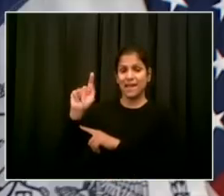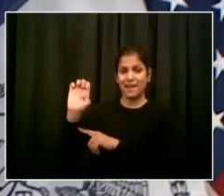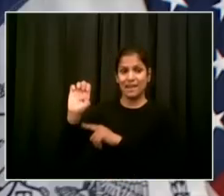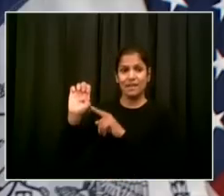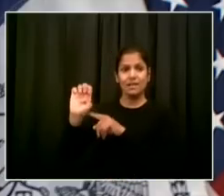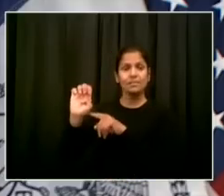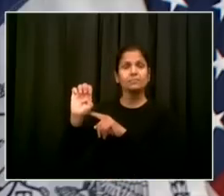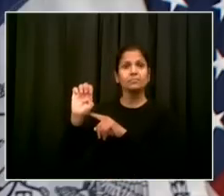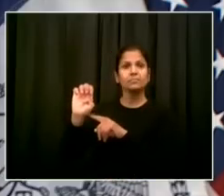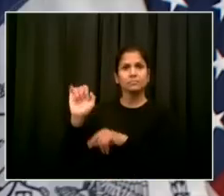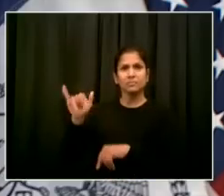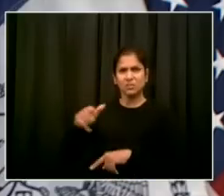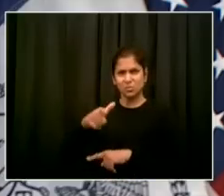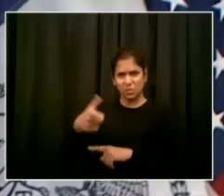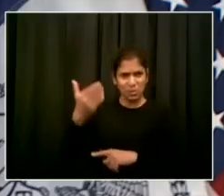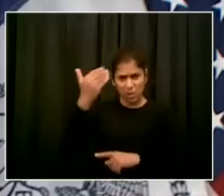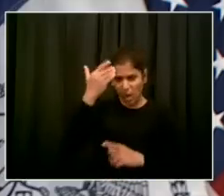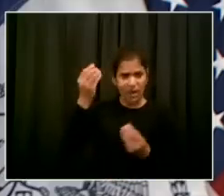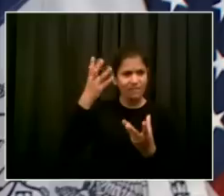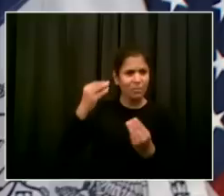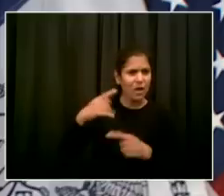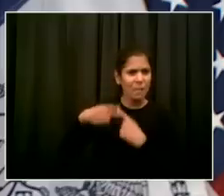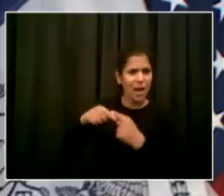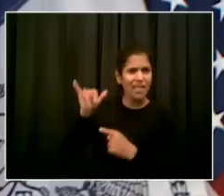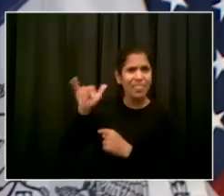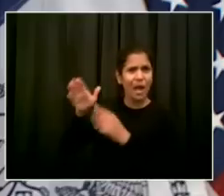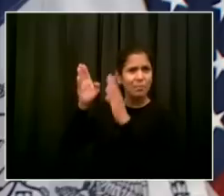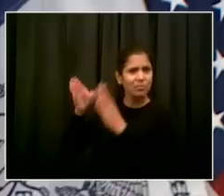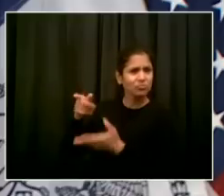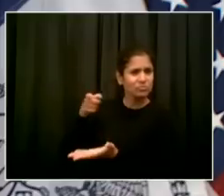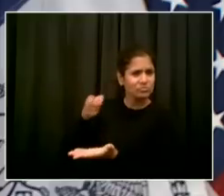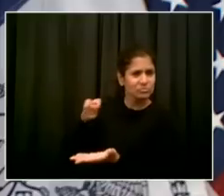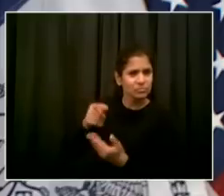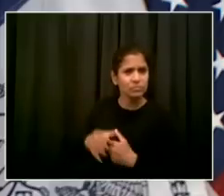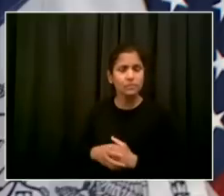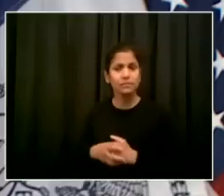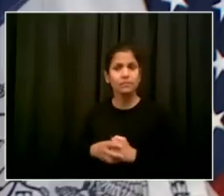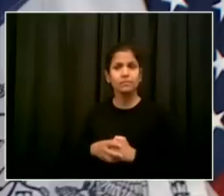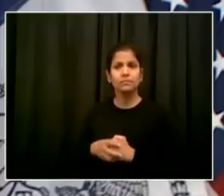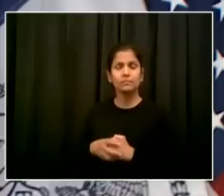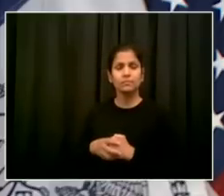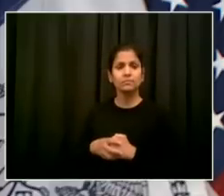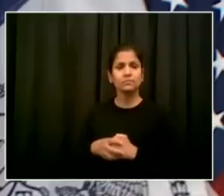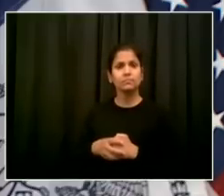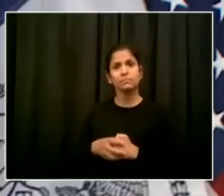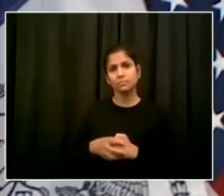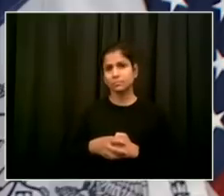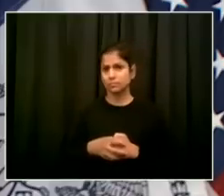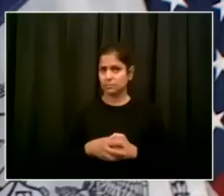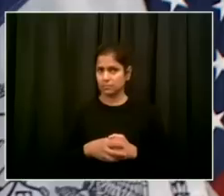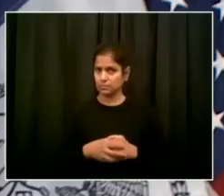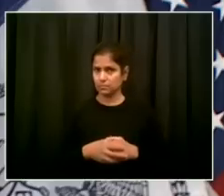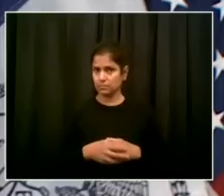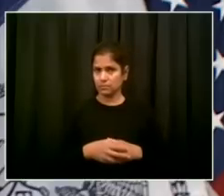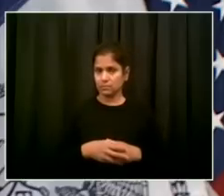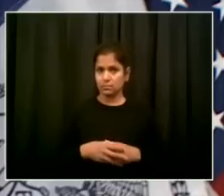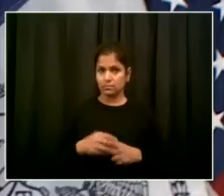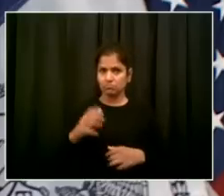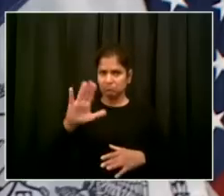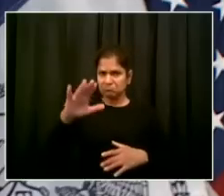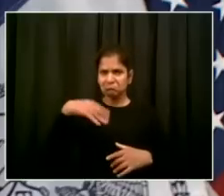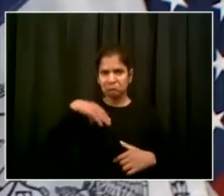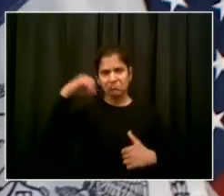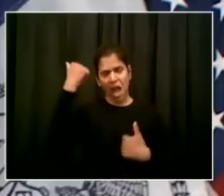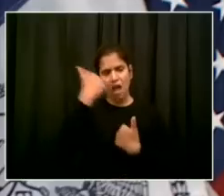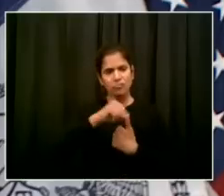one, I remember your question, and I instructed people to follow through, and I want to confirm exactly what happened. I can't do that right this minute, but we will do